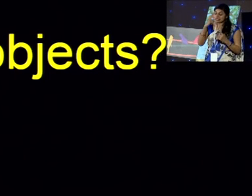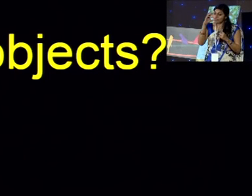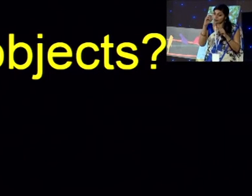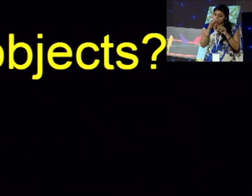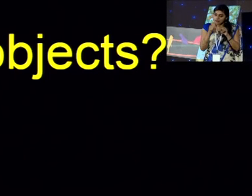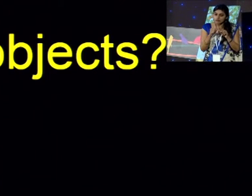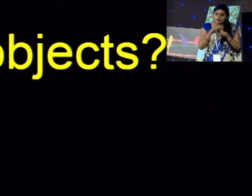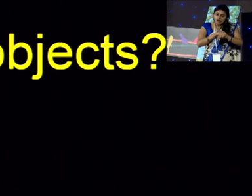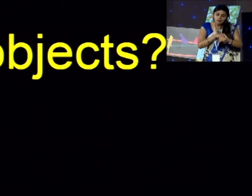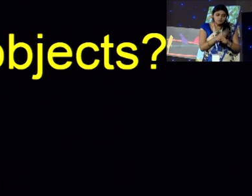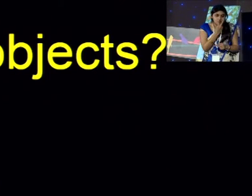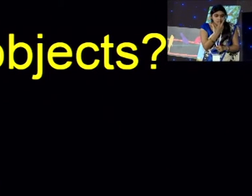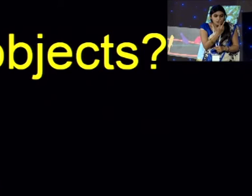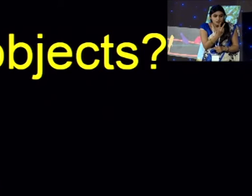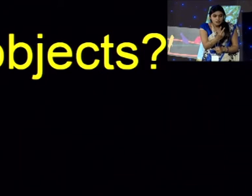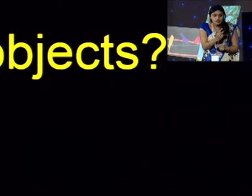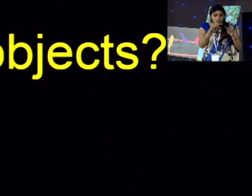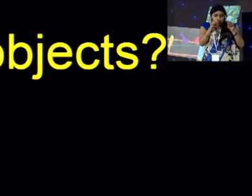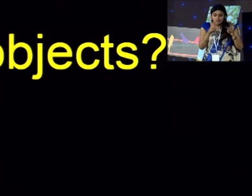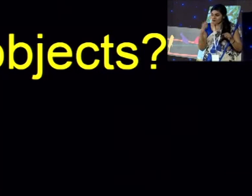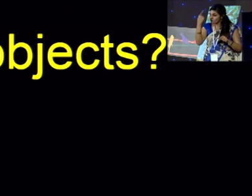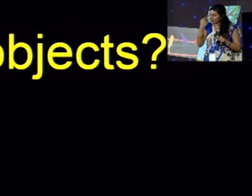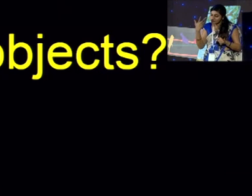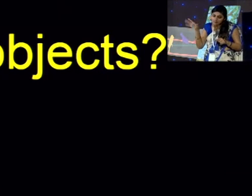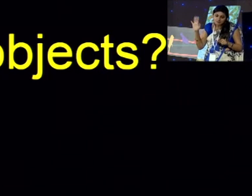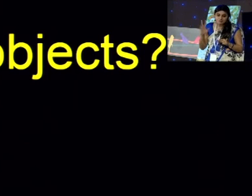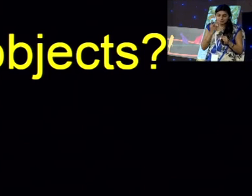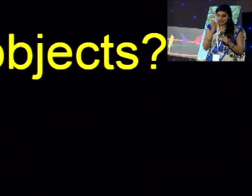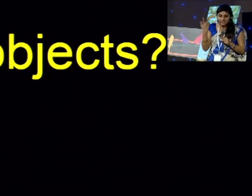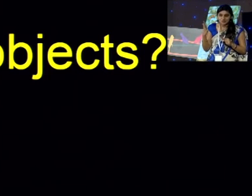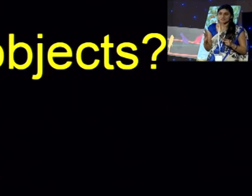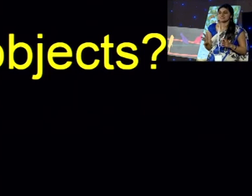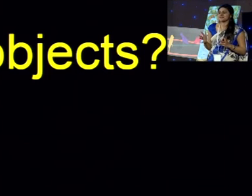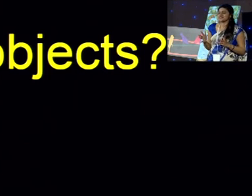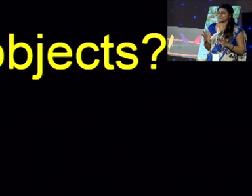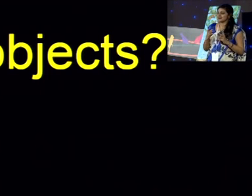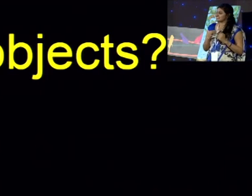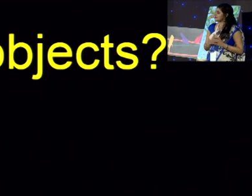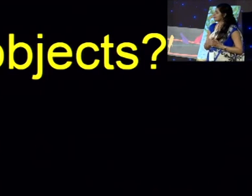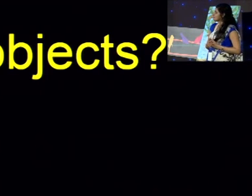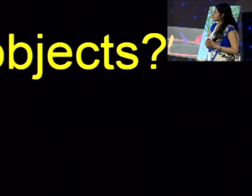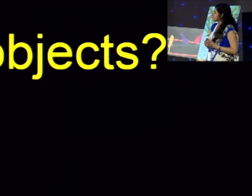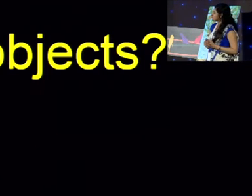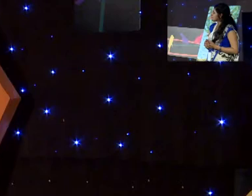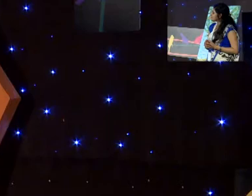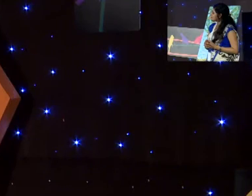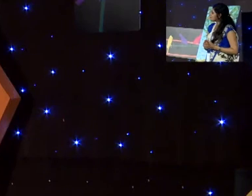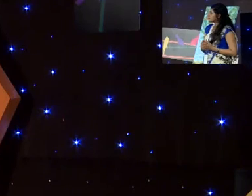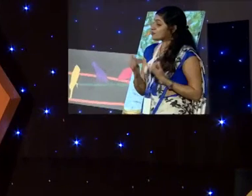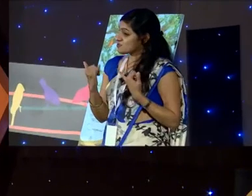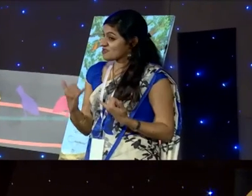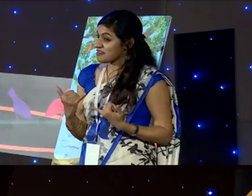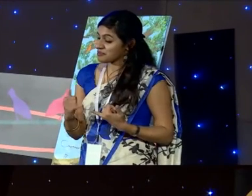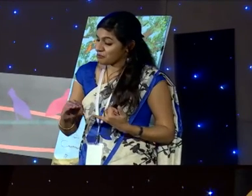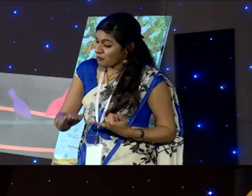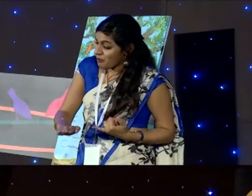face, the probability that that child has autism is 100%. So this is suggesting from the earliest